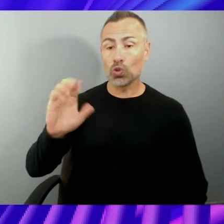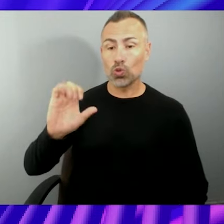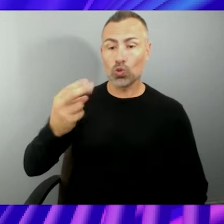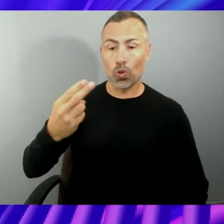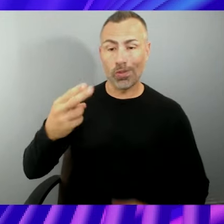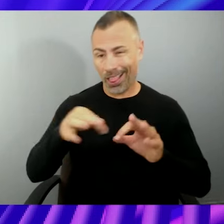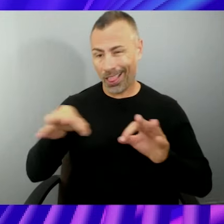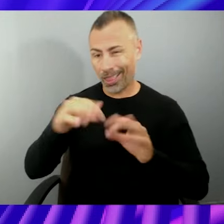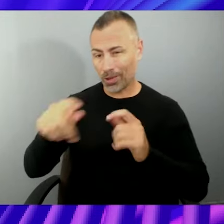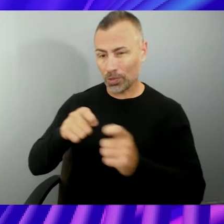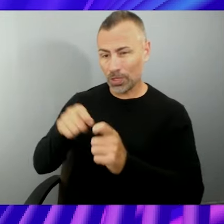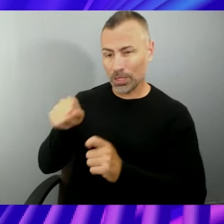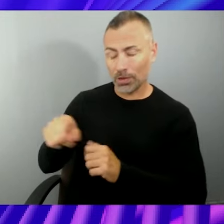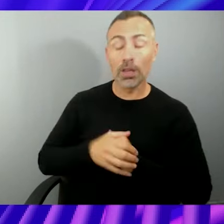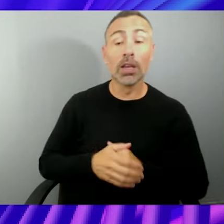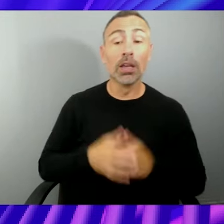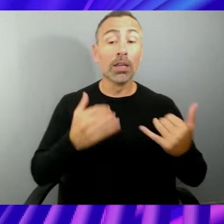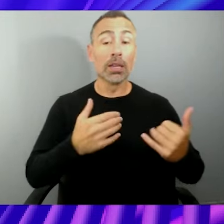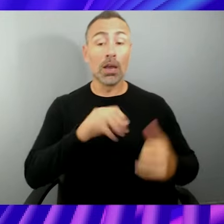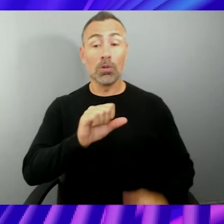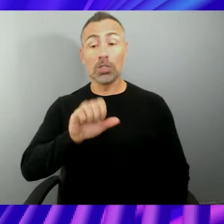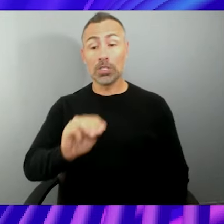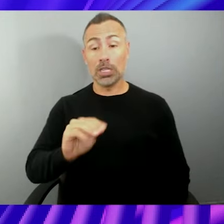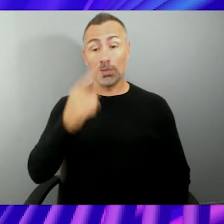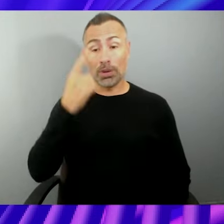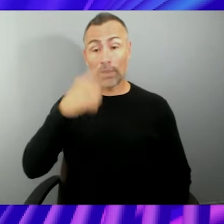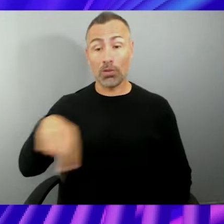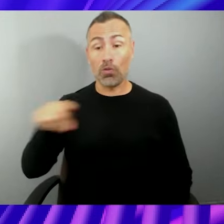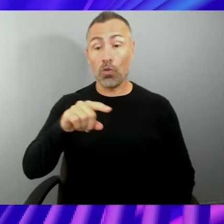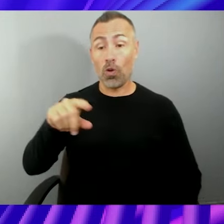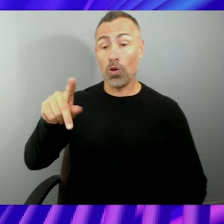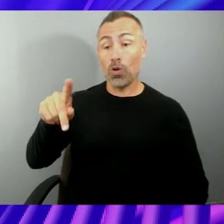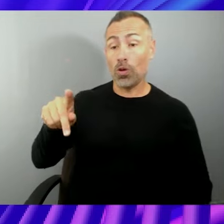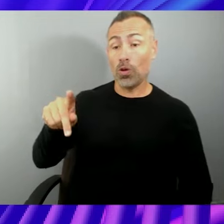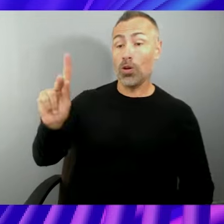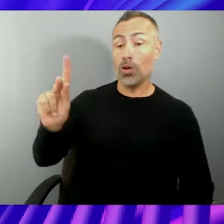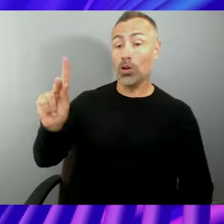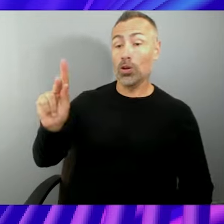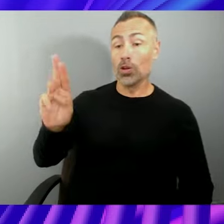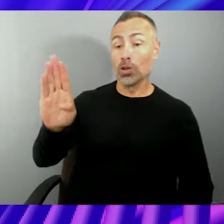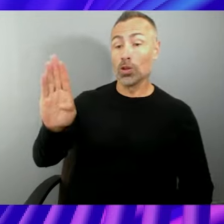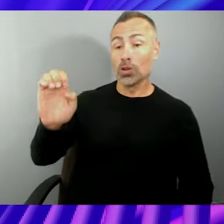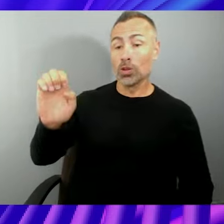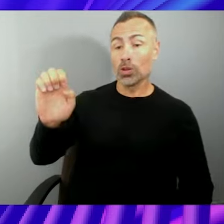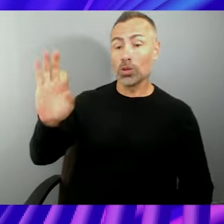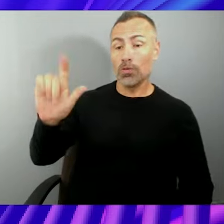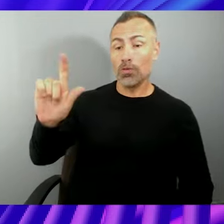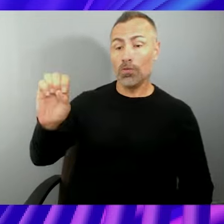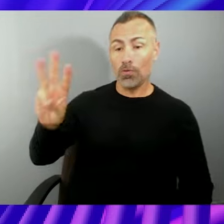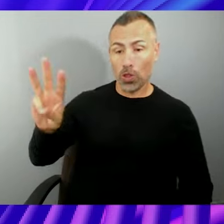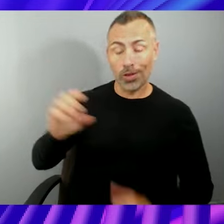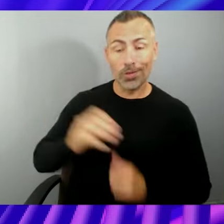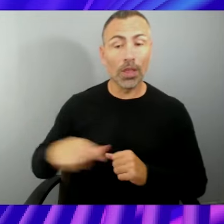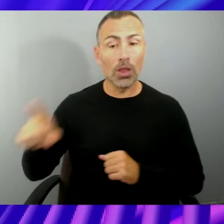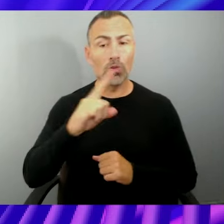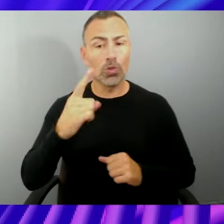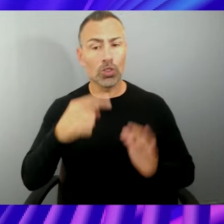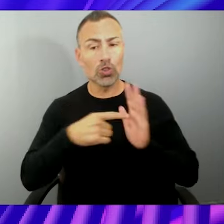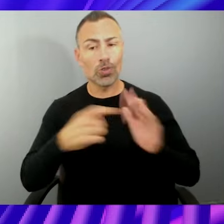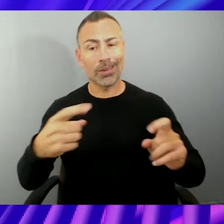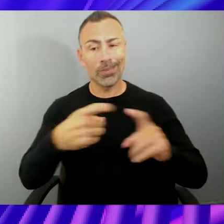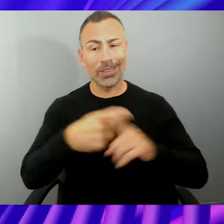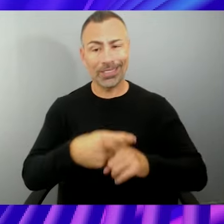quickly, we are using SageMaker component for Kubeflow pipeline, which actually abstracts away the SageMaker complexity of API calls and